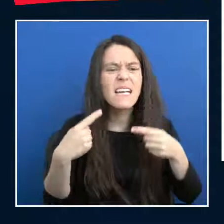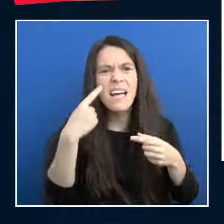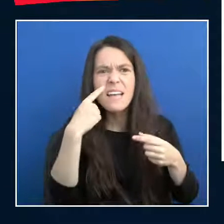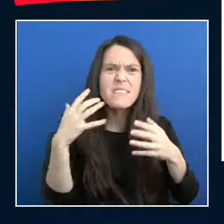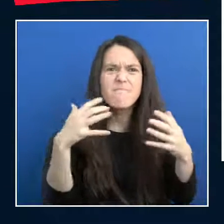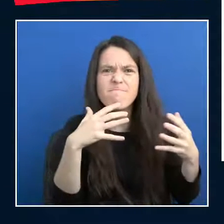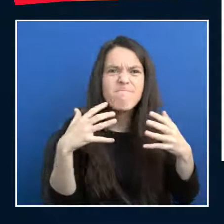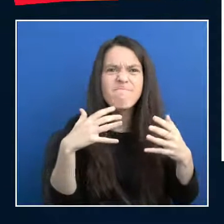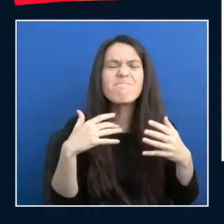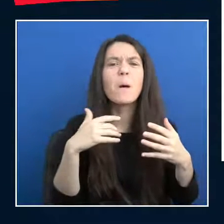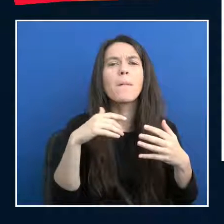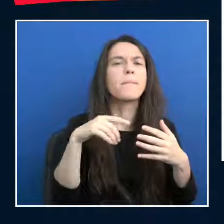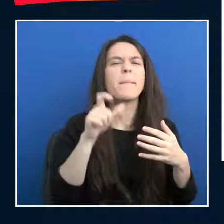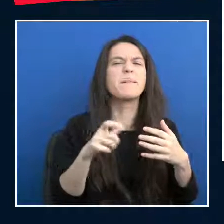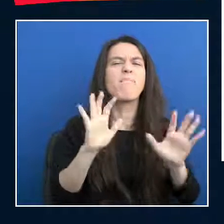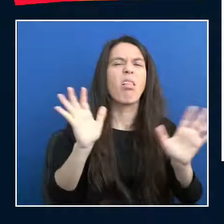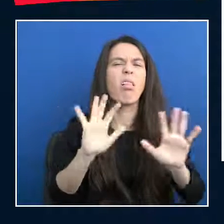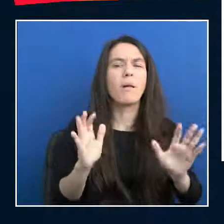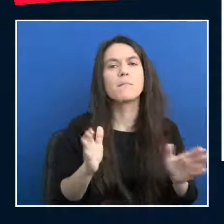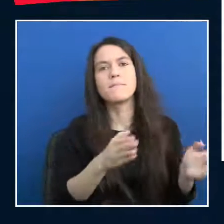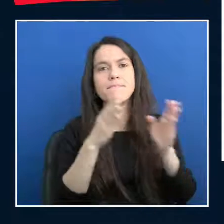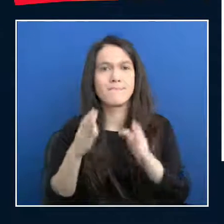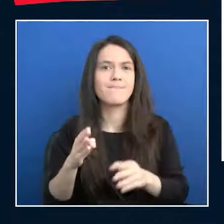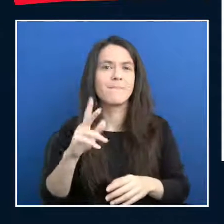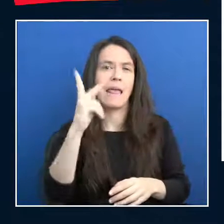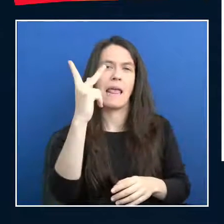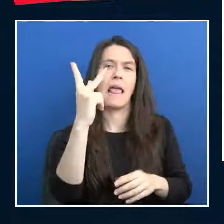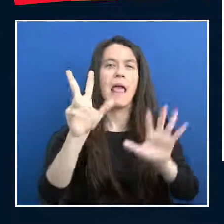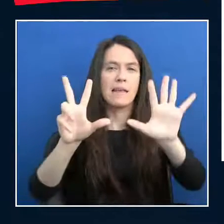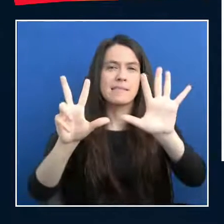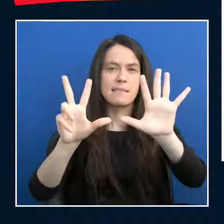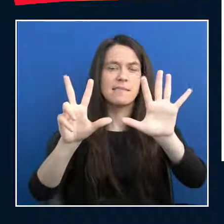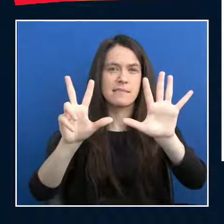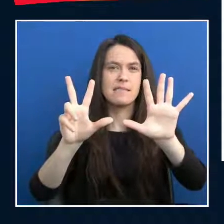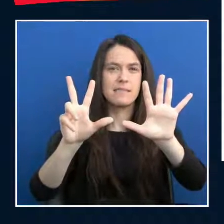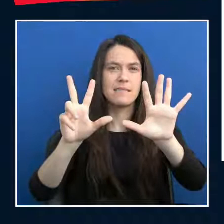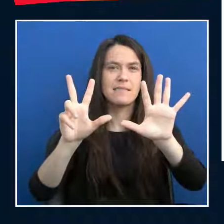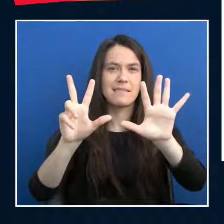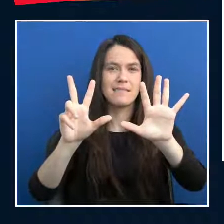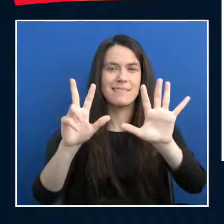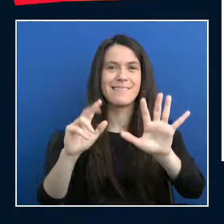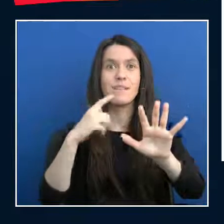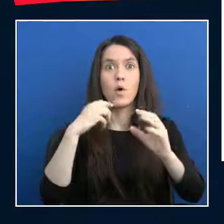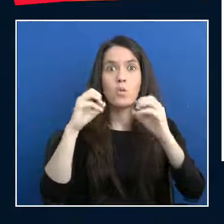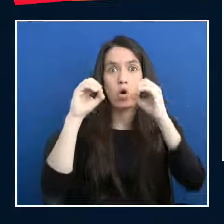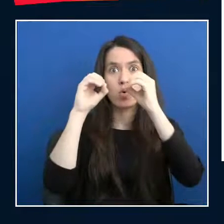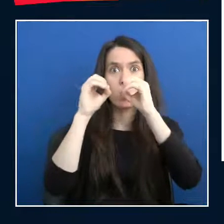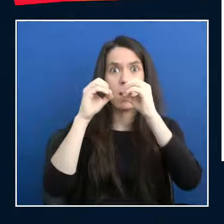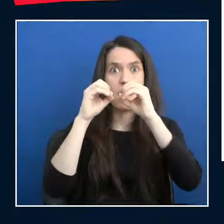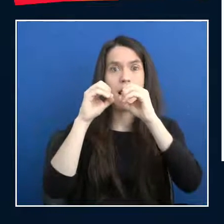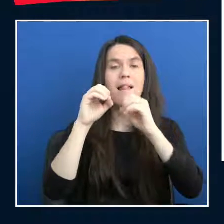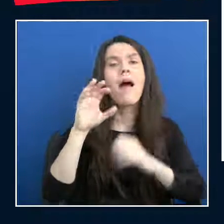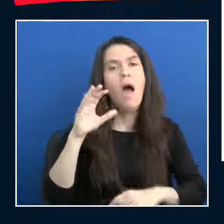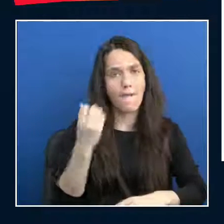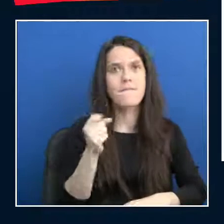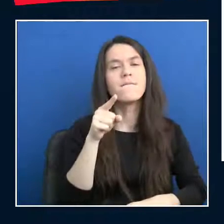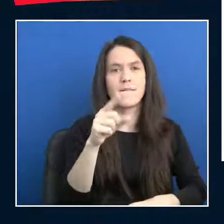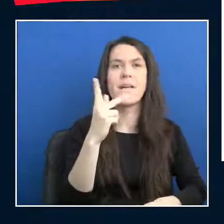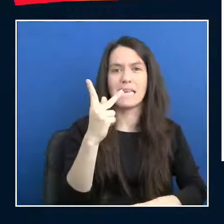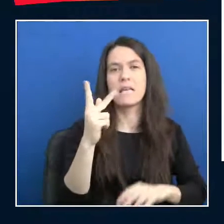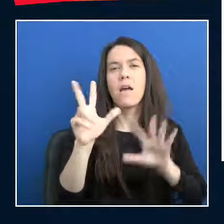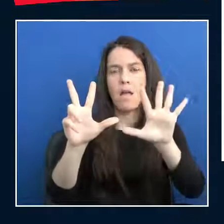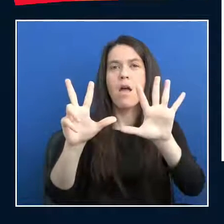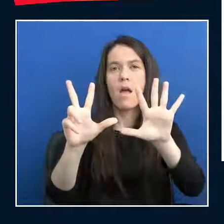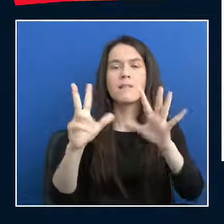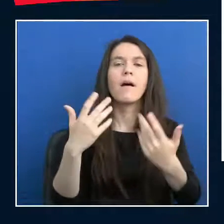it's Kubernetes, betting on OpenShift, which is based on Kubernetes. From Google, it is Kubernetes, so they're betting on it. Amazon bets